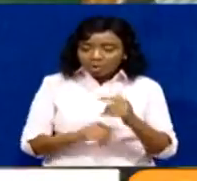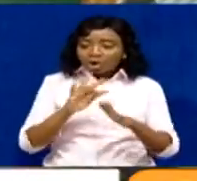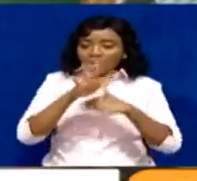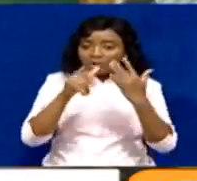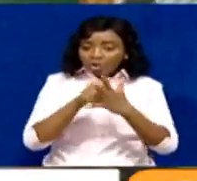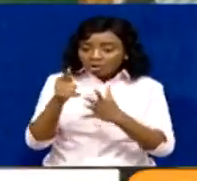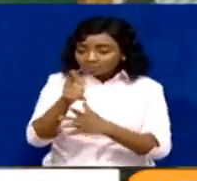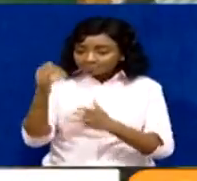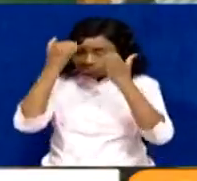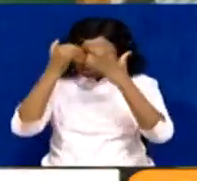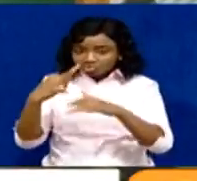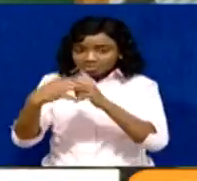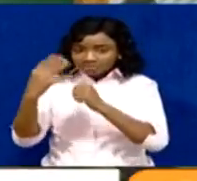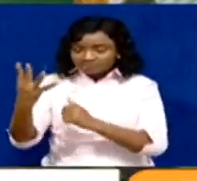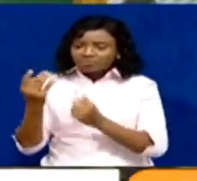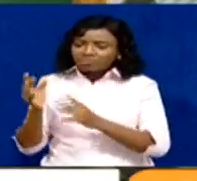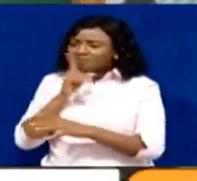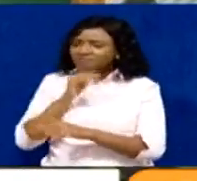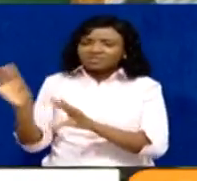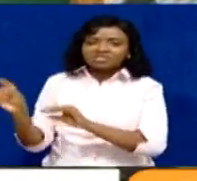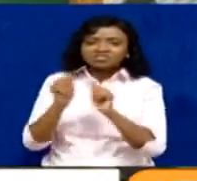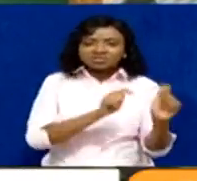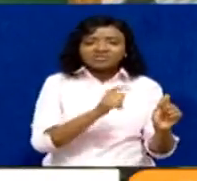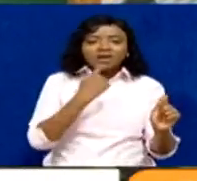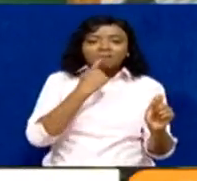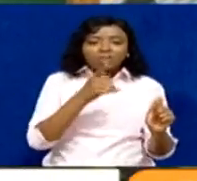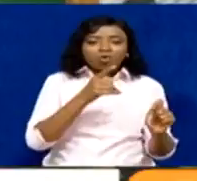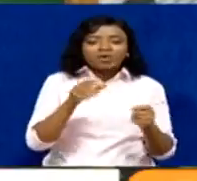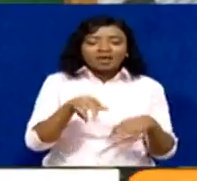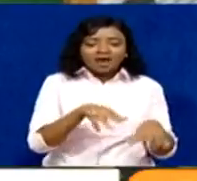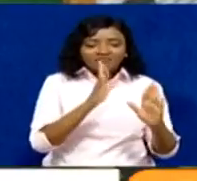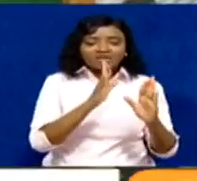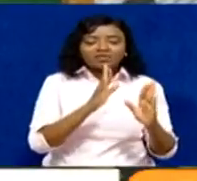84 affected pupils have been transferred to Moy Avenue Primary